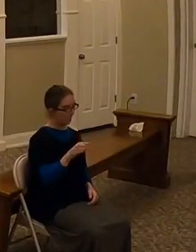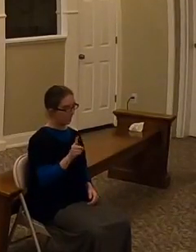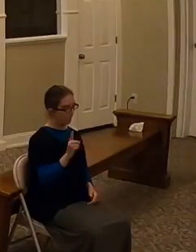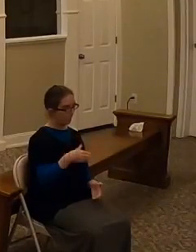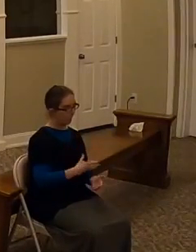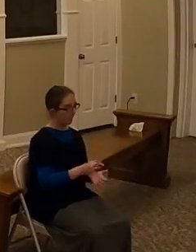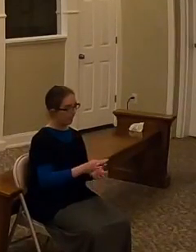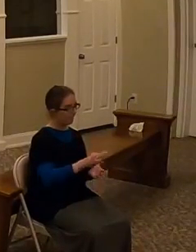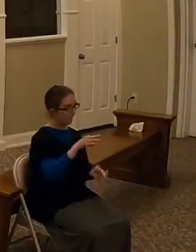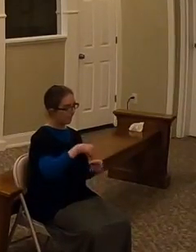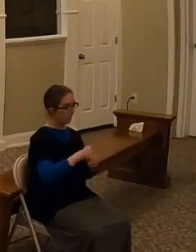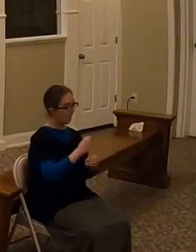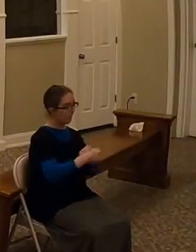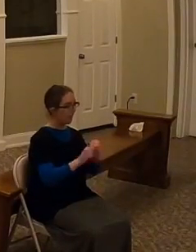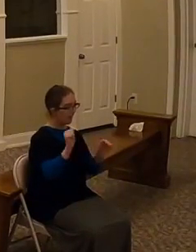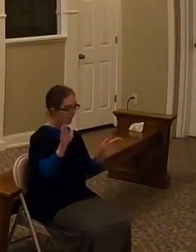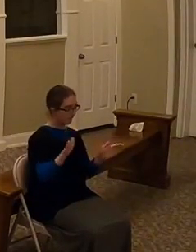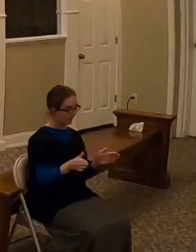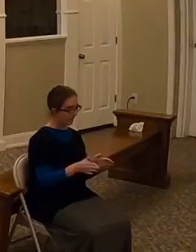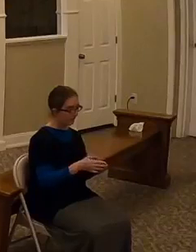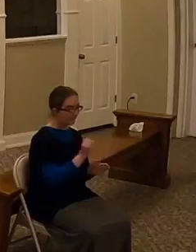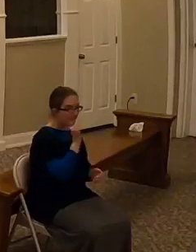One thing I found out about glue is